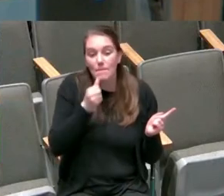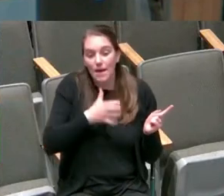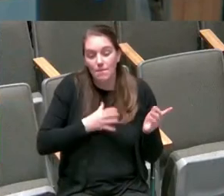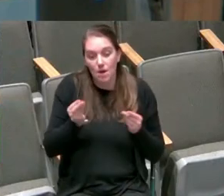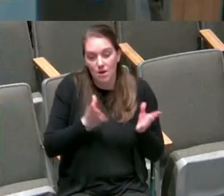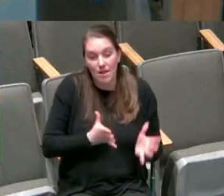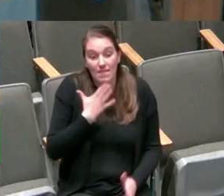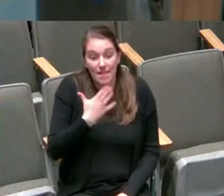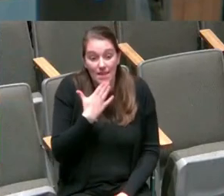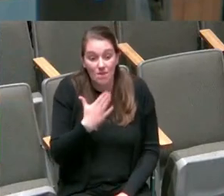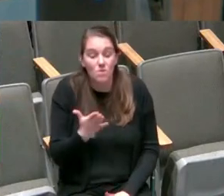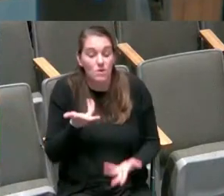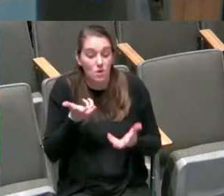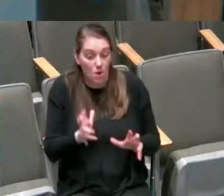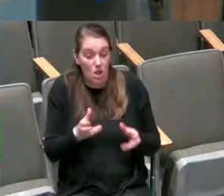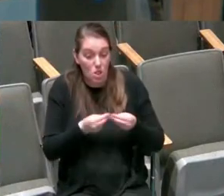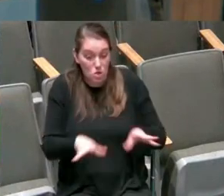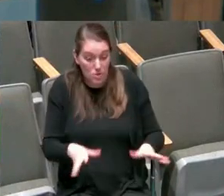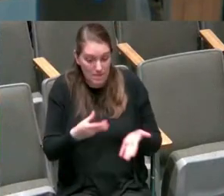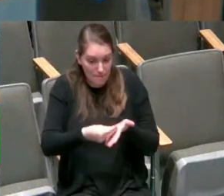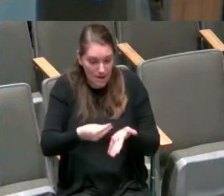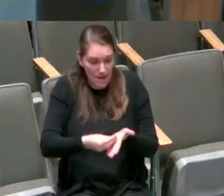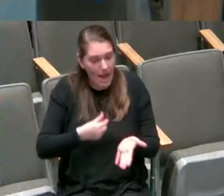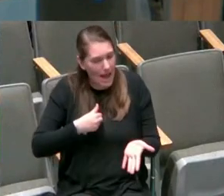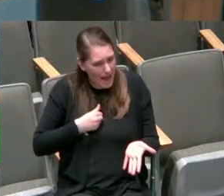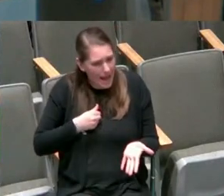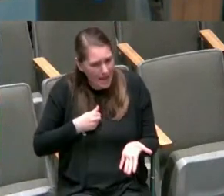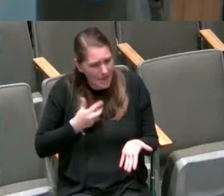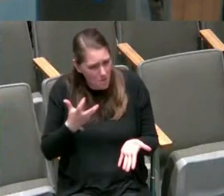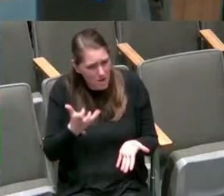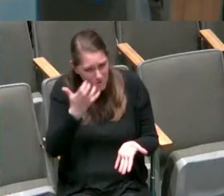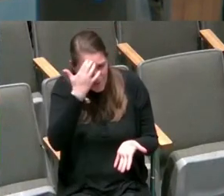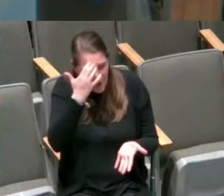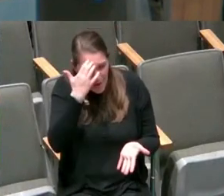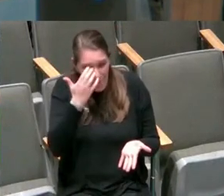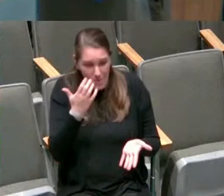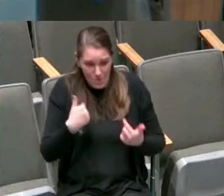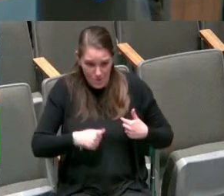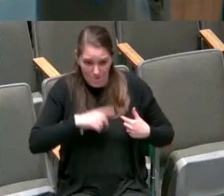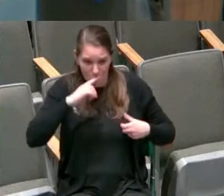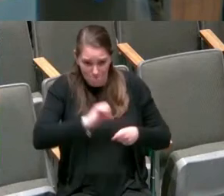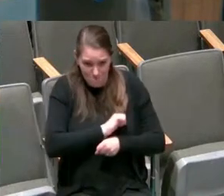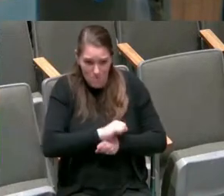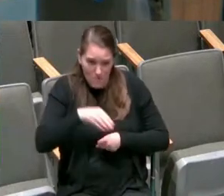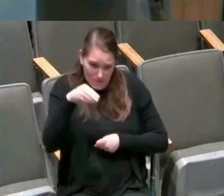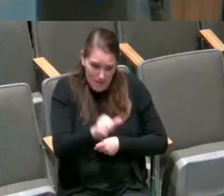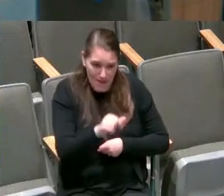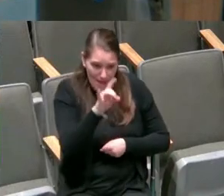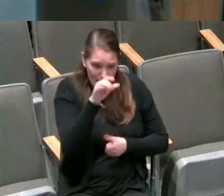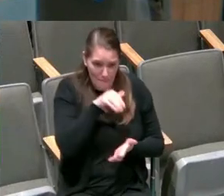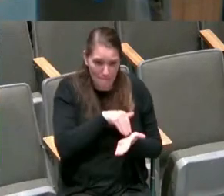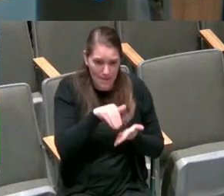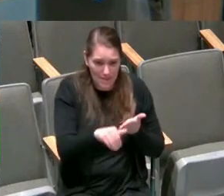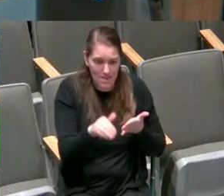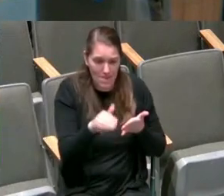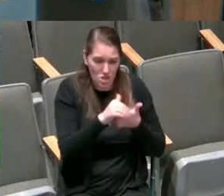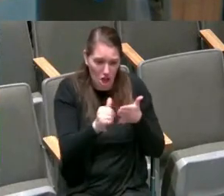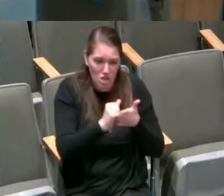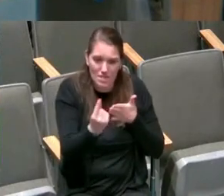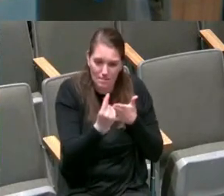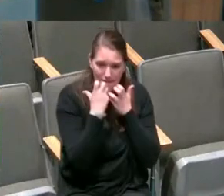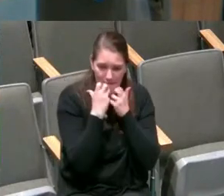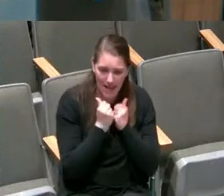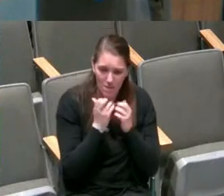I think that we might not want to lose this money I just would like to know that at some point we're going to spend eight million dollars on something very valuable